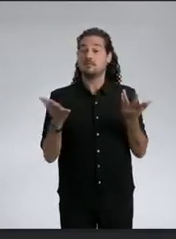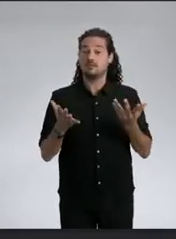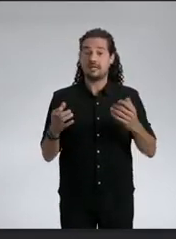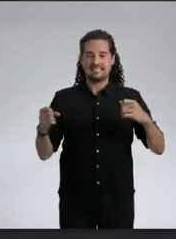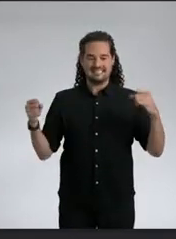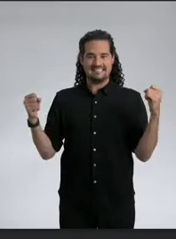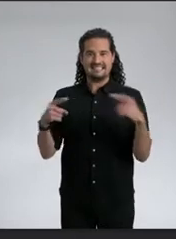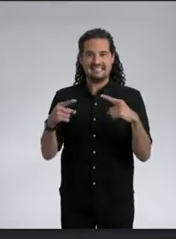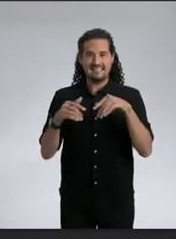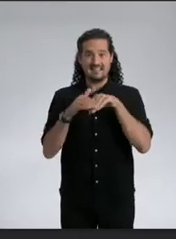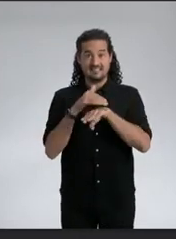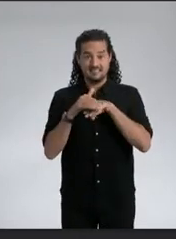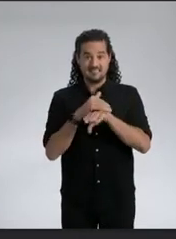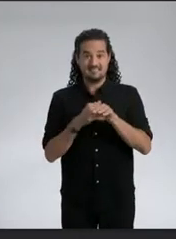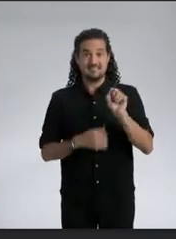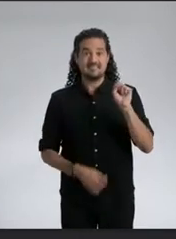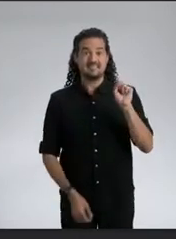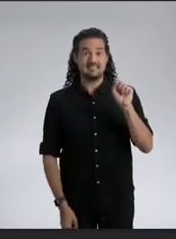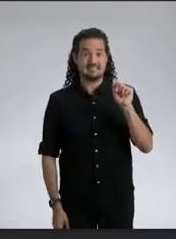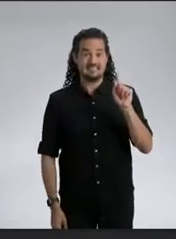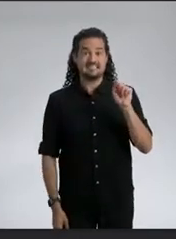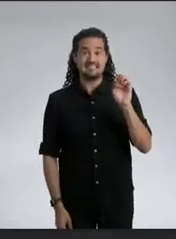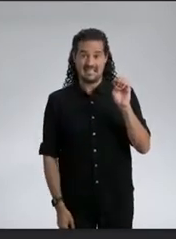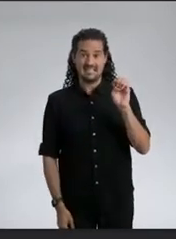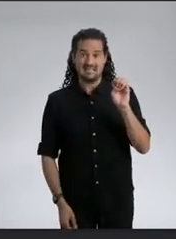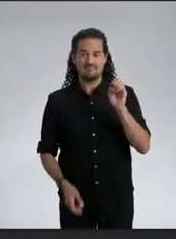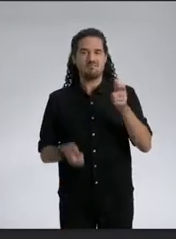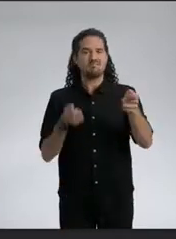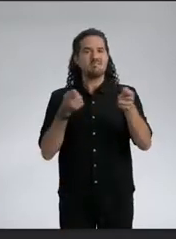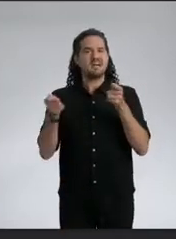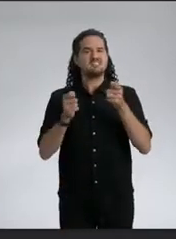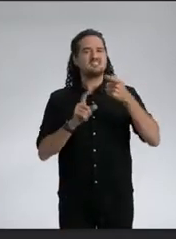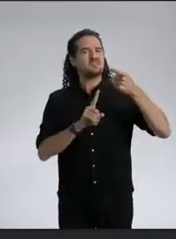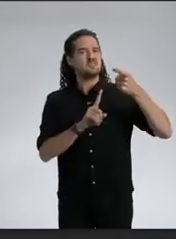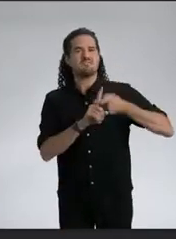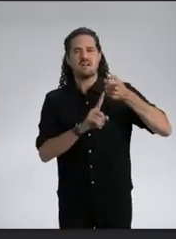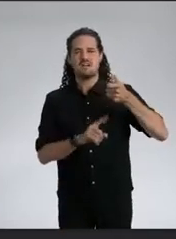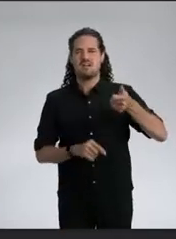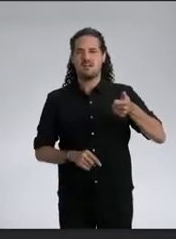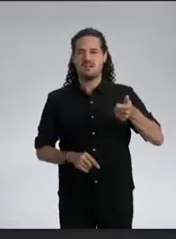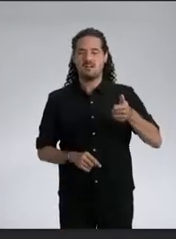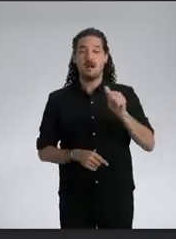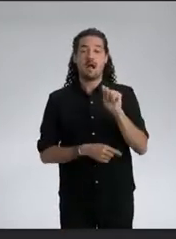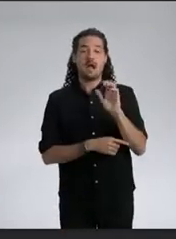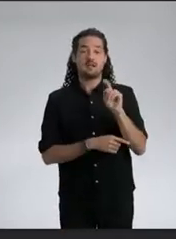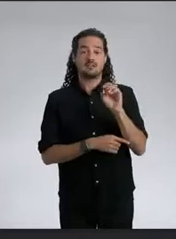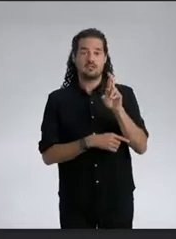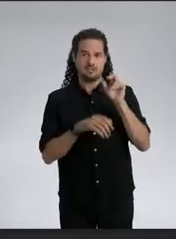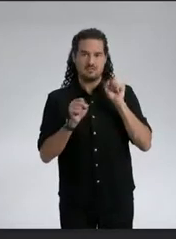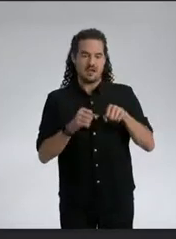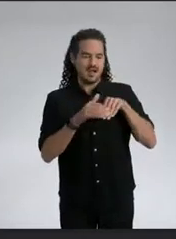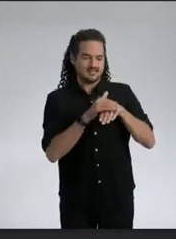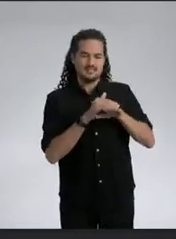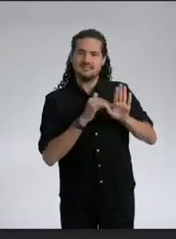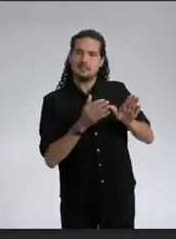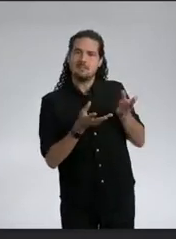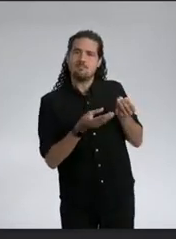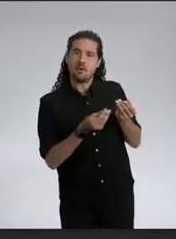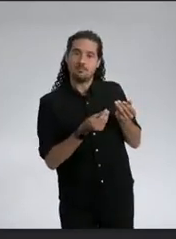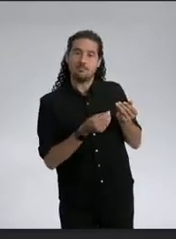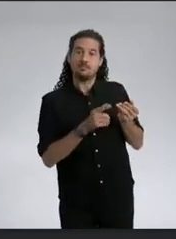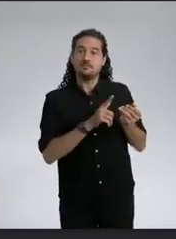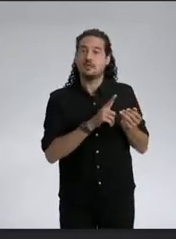for you automatically. An actor can access its own properties directly, and interacting with an